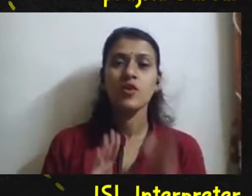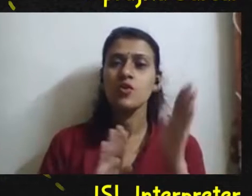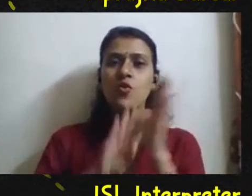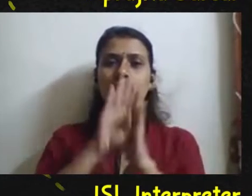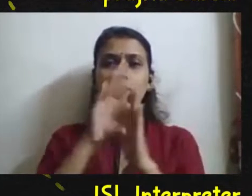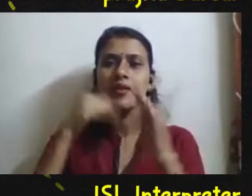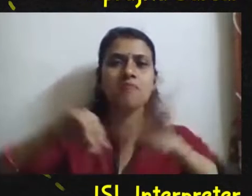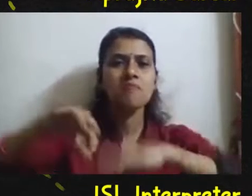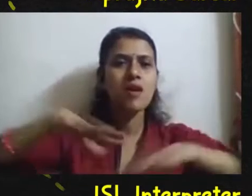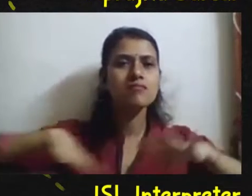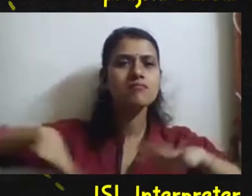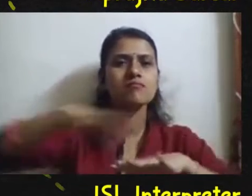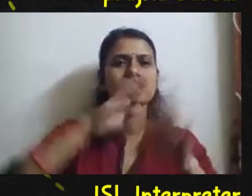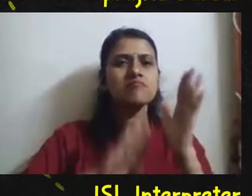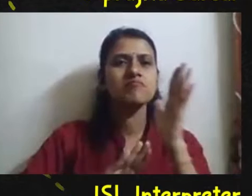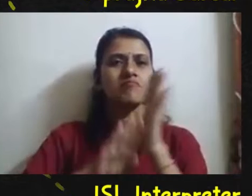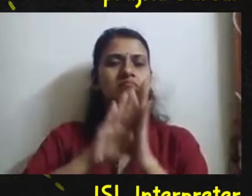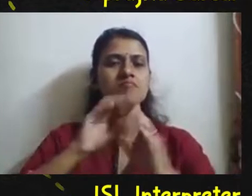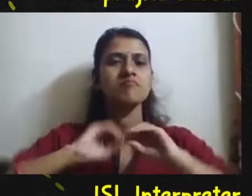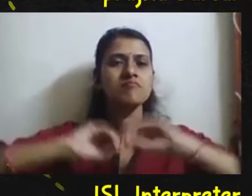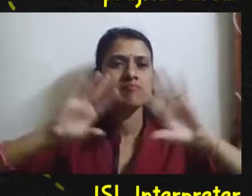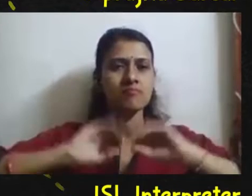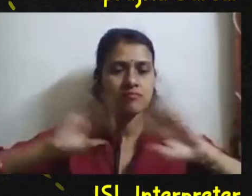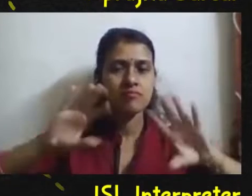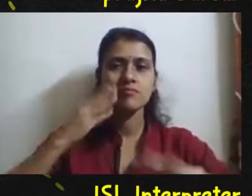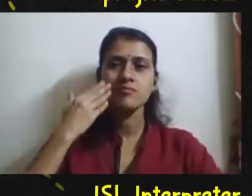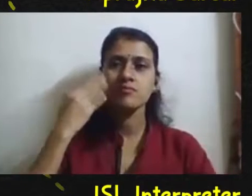world over in the 50s.